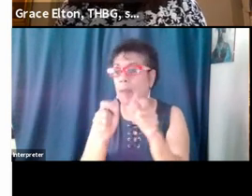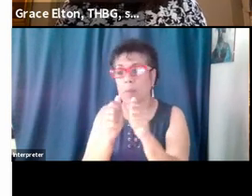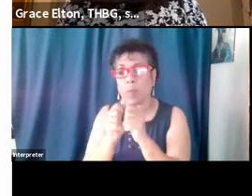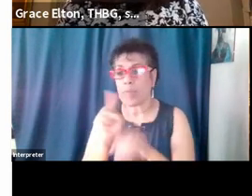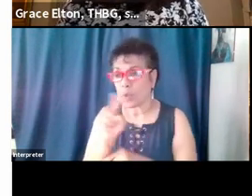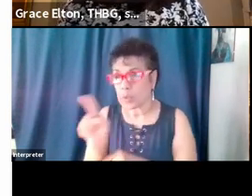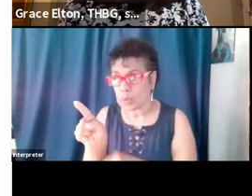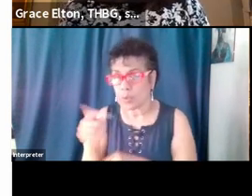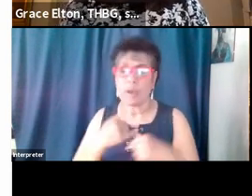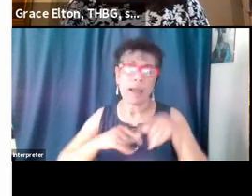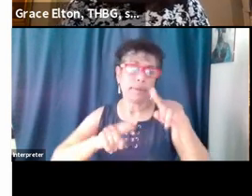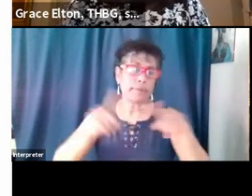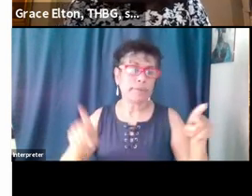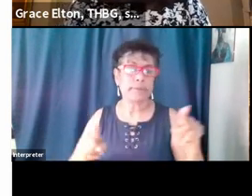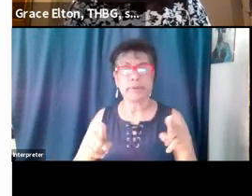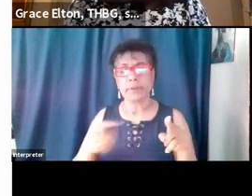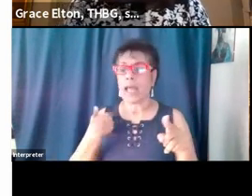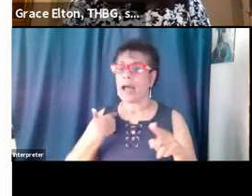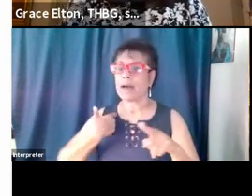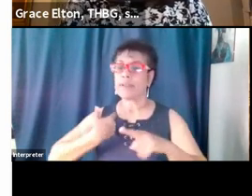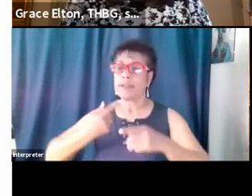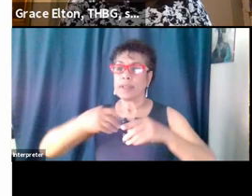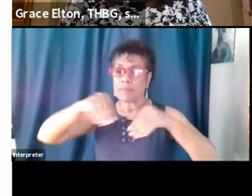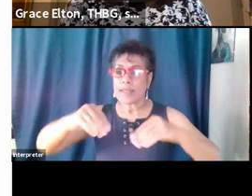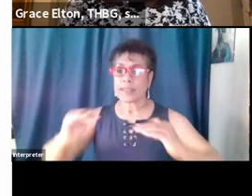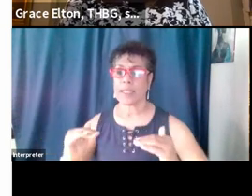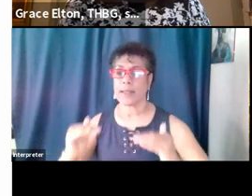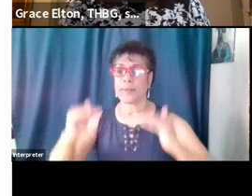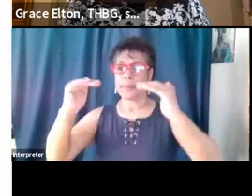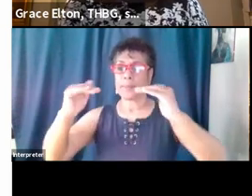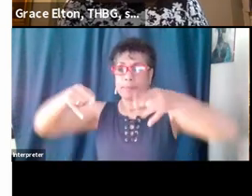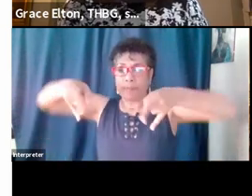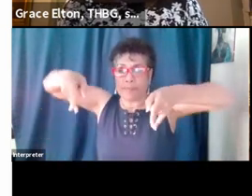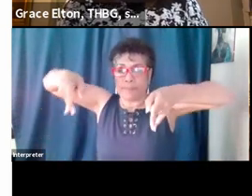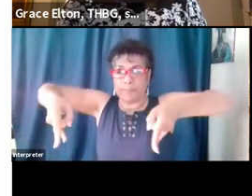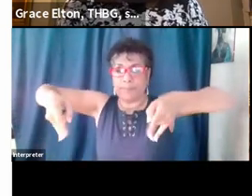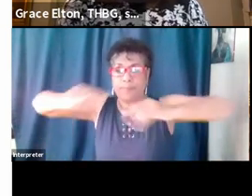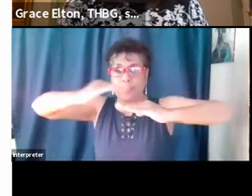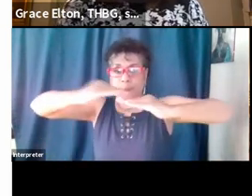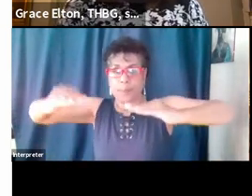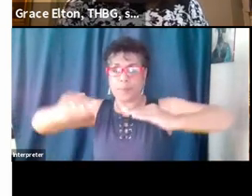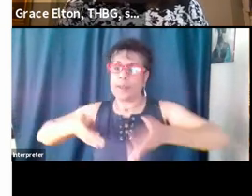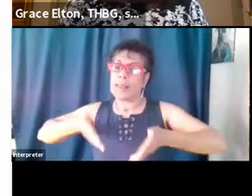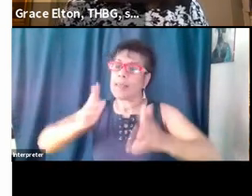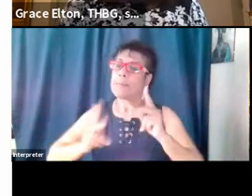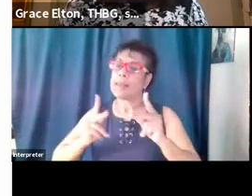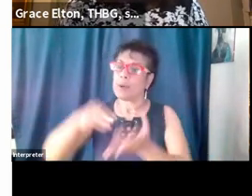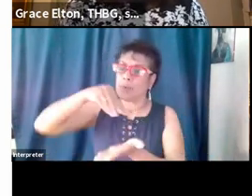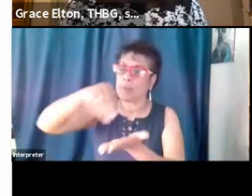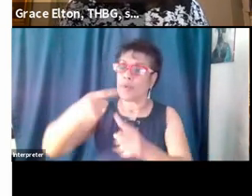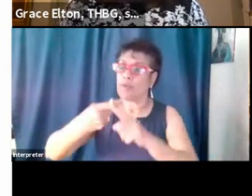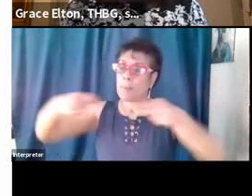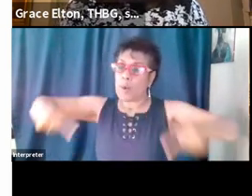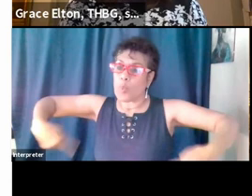it has many features such as raised beds, movable planters, and other great things that allow people to garden from a wheelchair